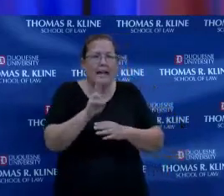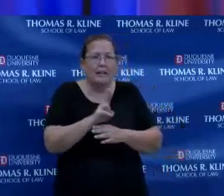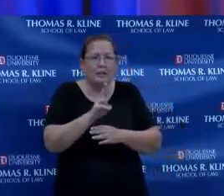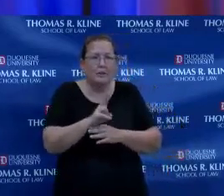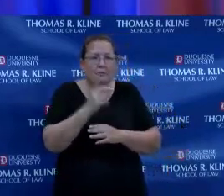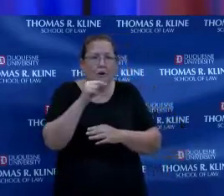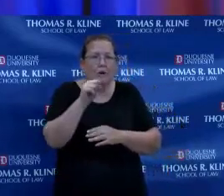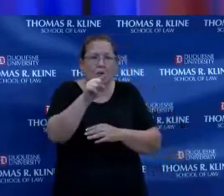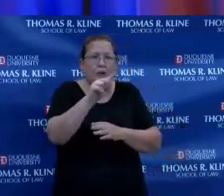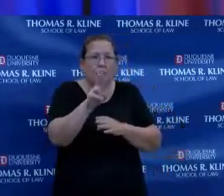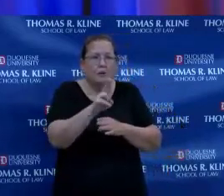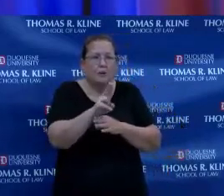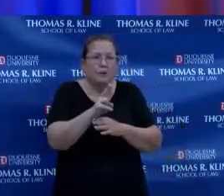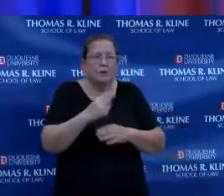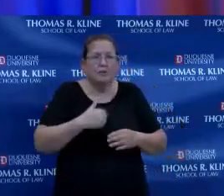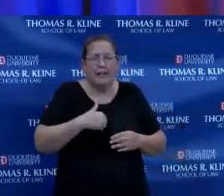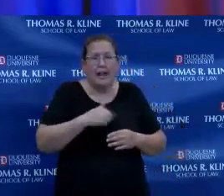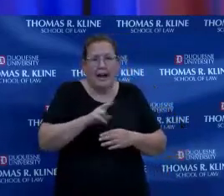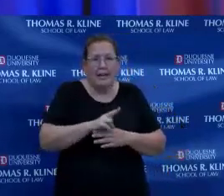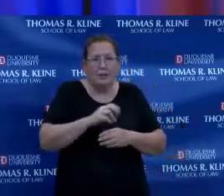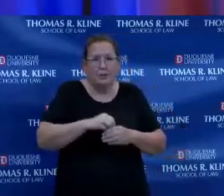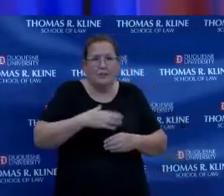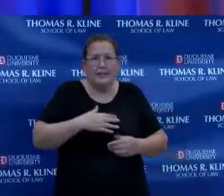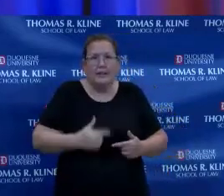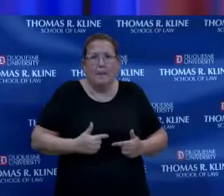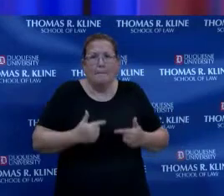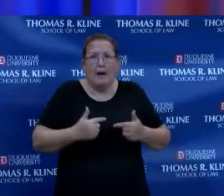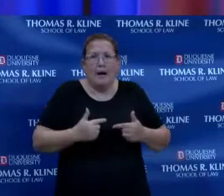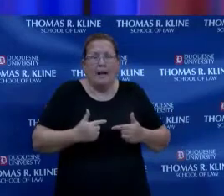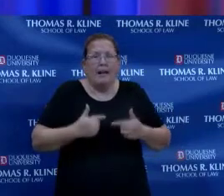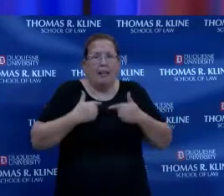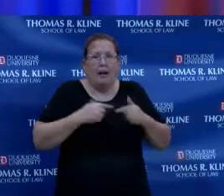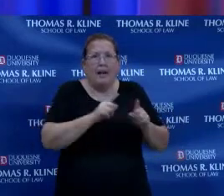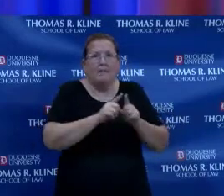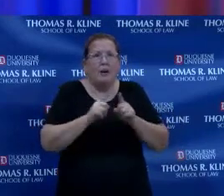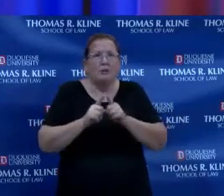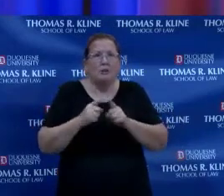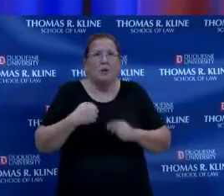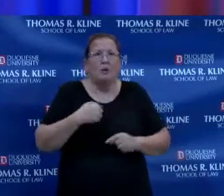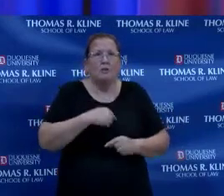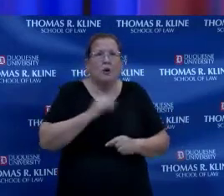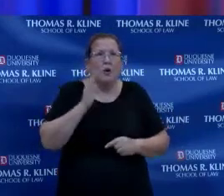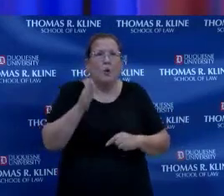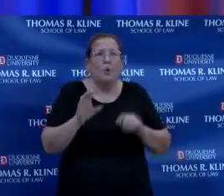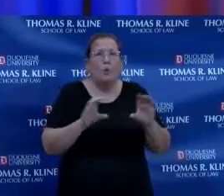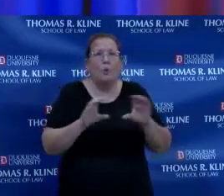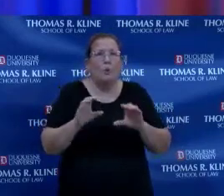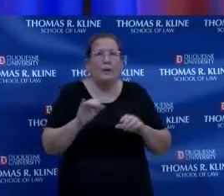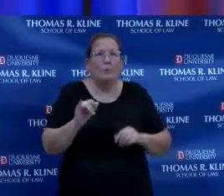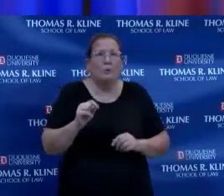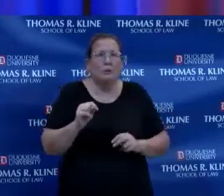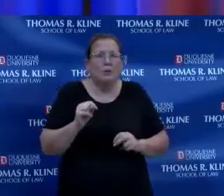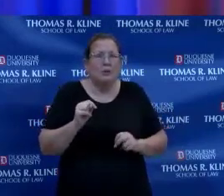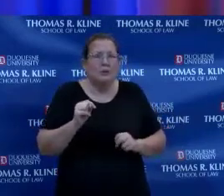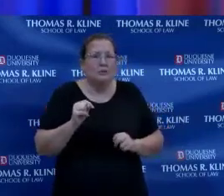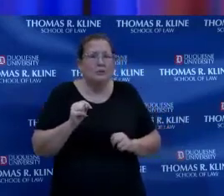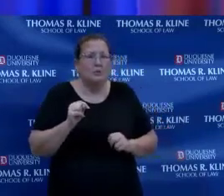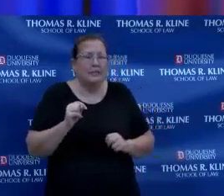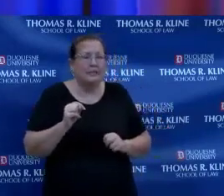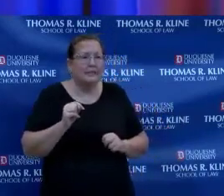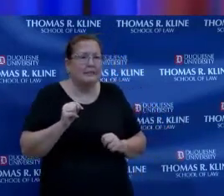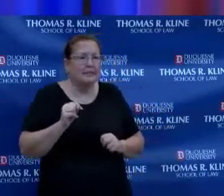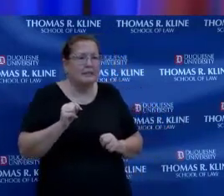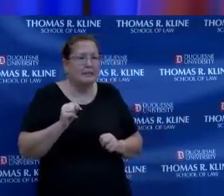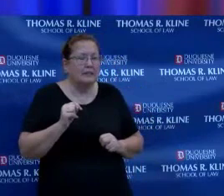learned in my years at the bar. So we're going to do it bar review style, and we're going to do